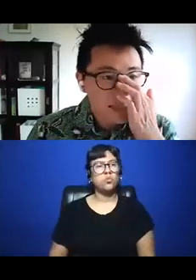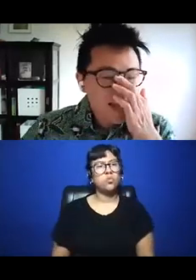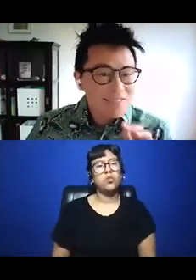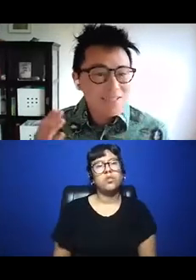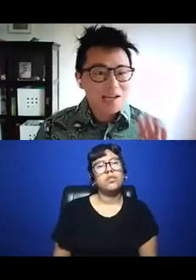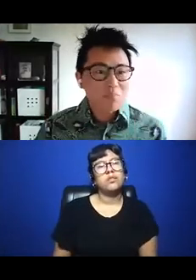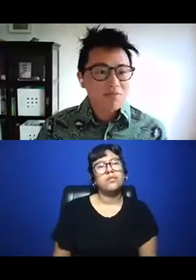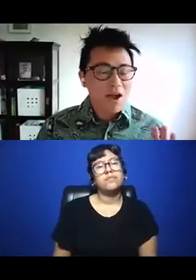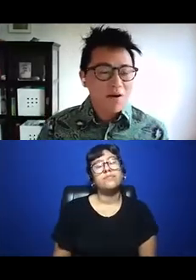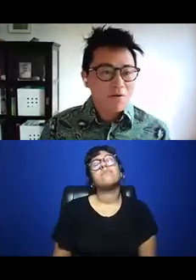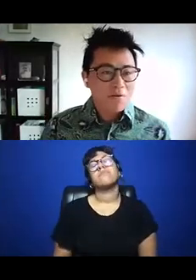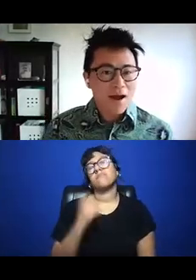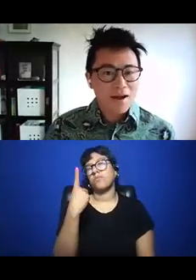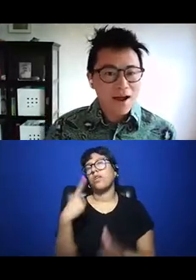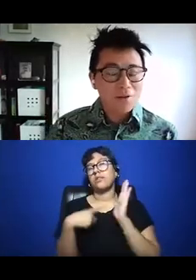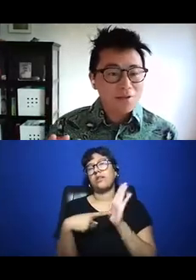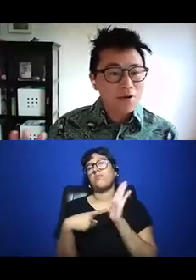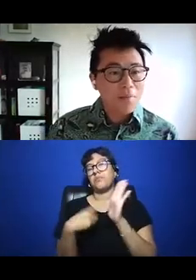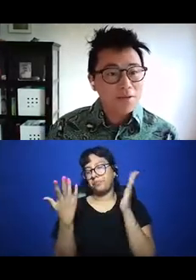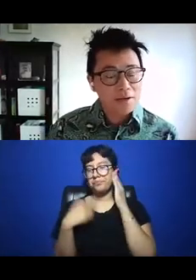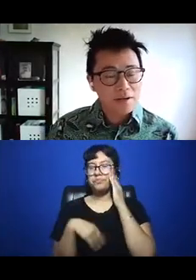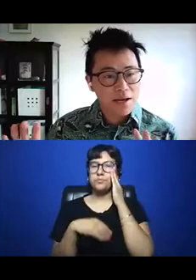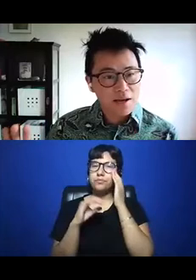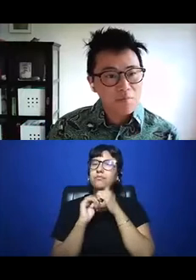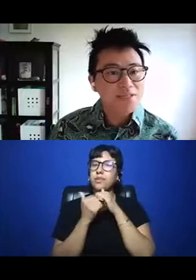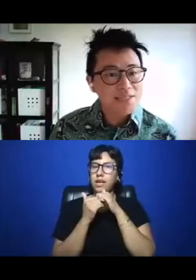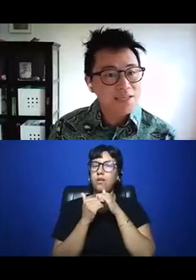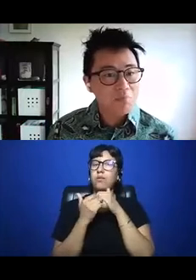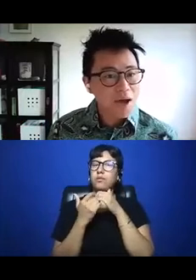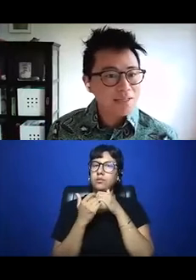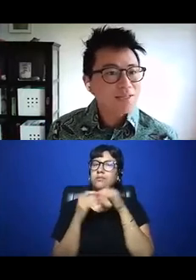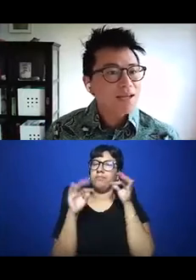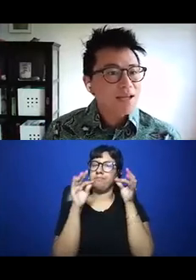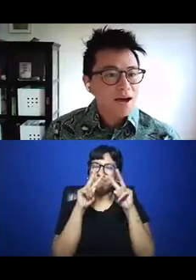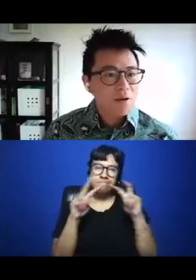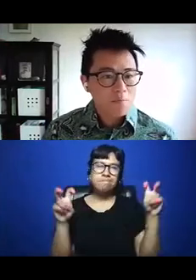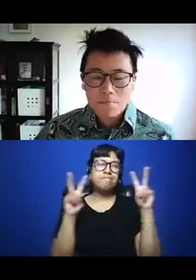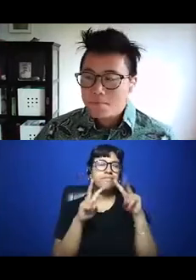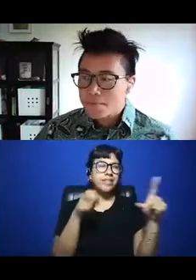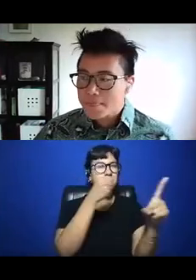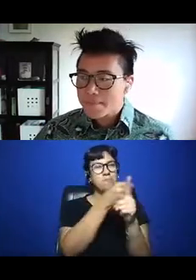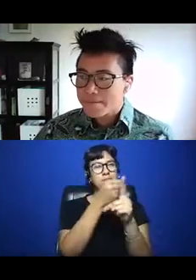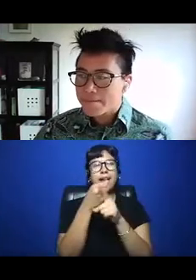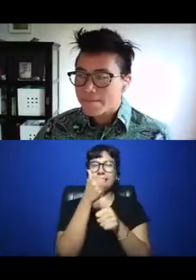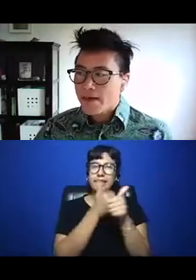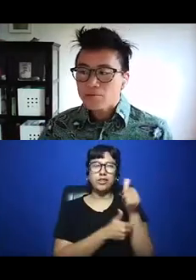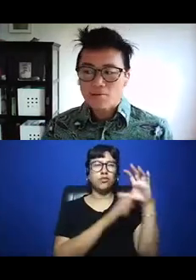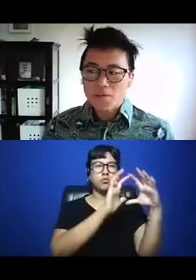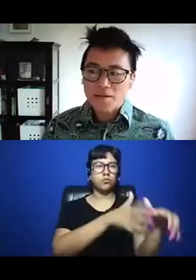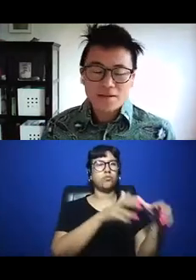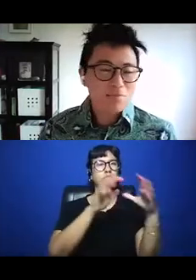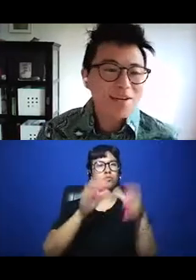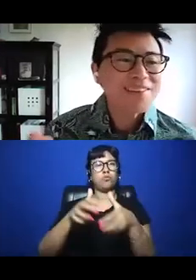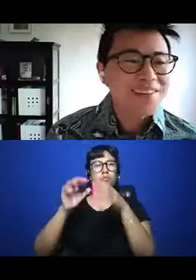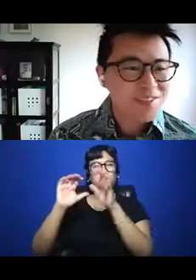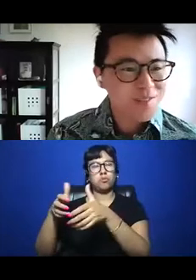Okay, so that's an example of how I would go about assessing impacts. And you